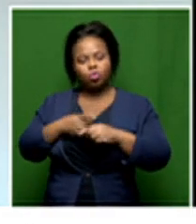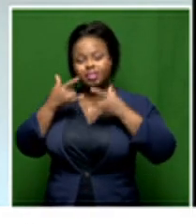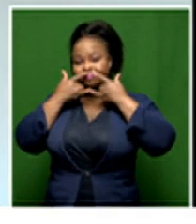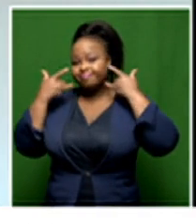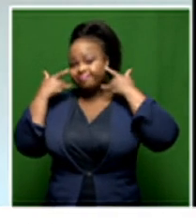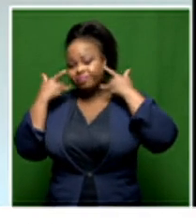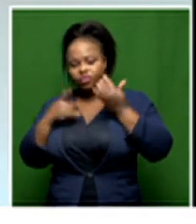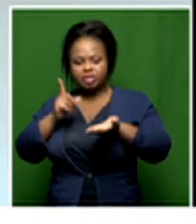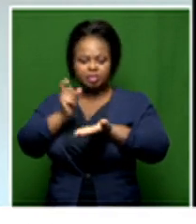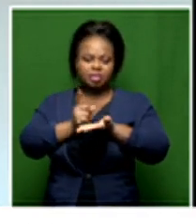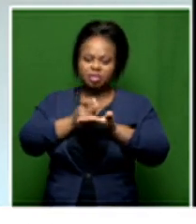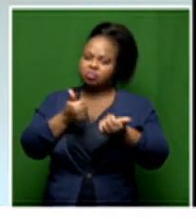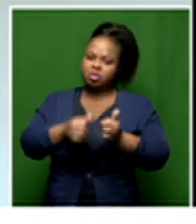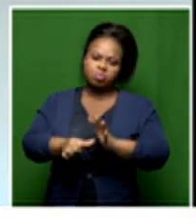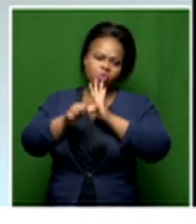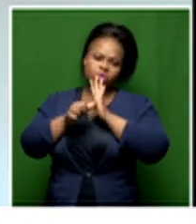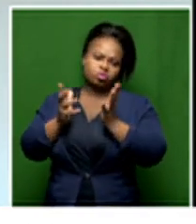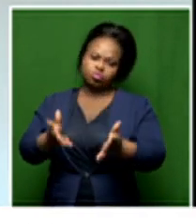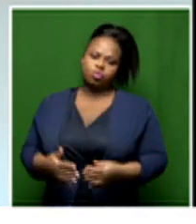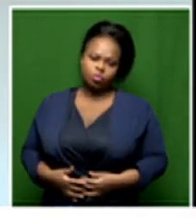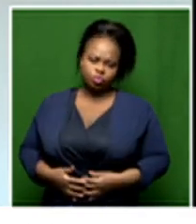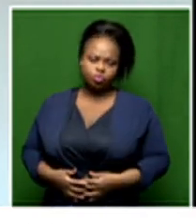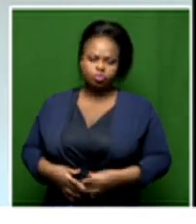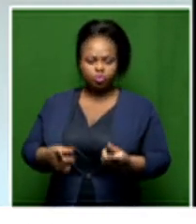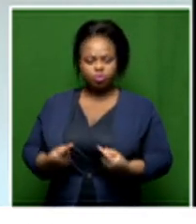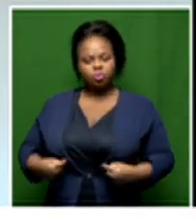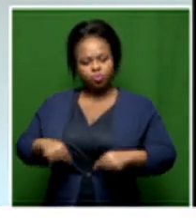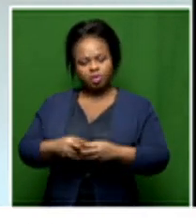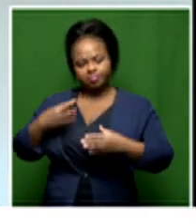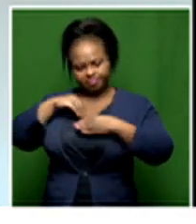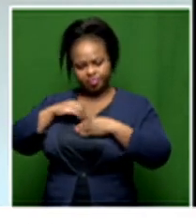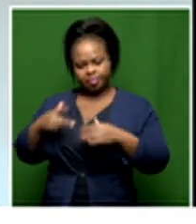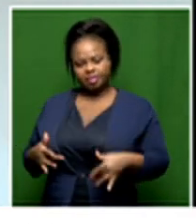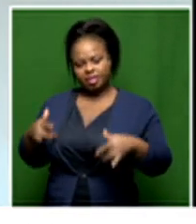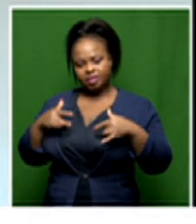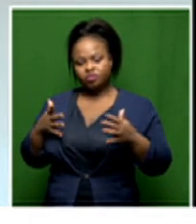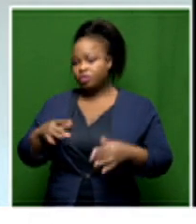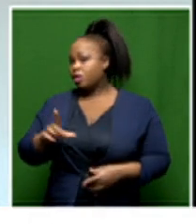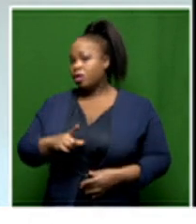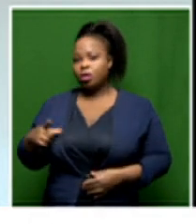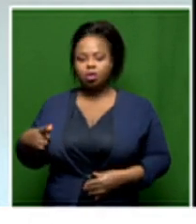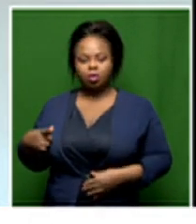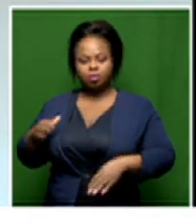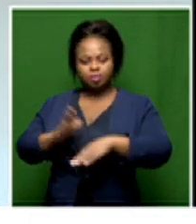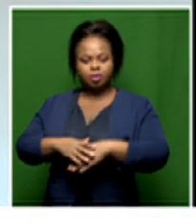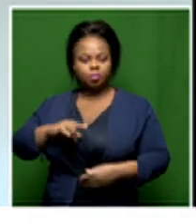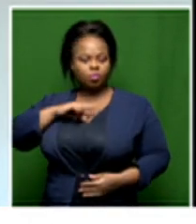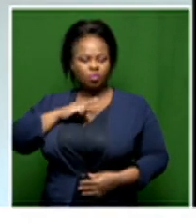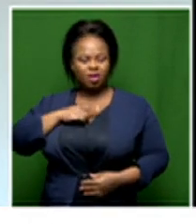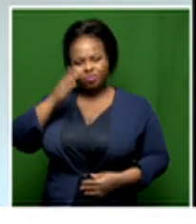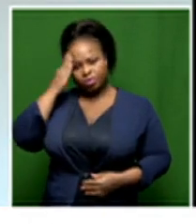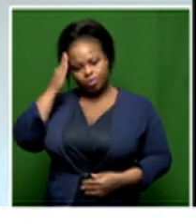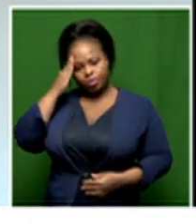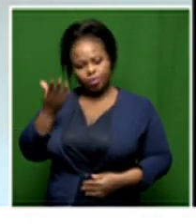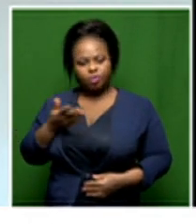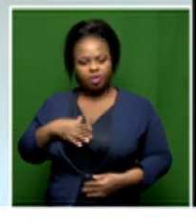sanitize. So those are things that we would have to live with for a long time because vaccinations are quite,